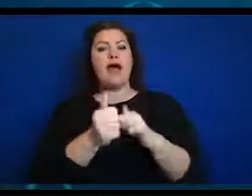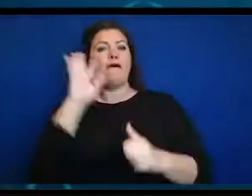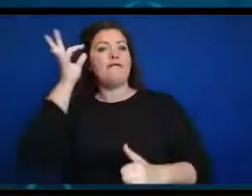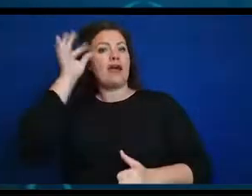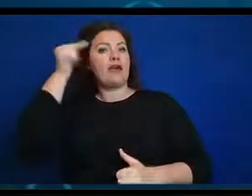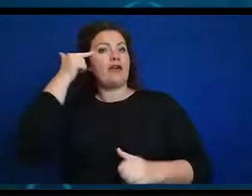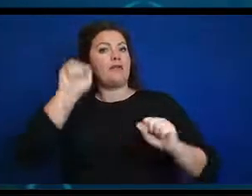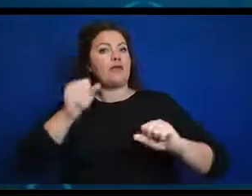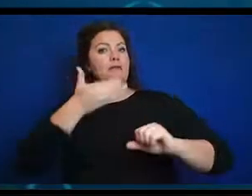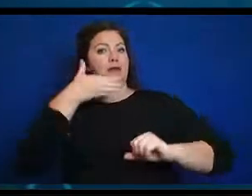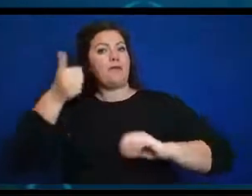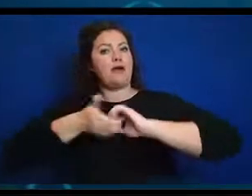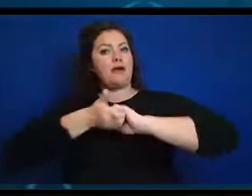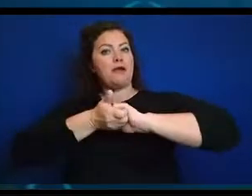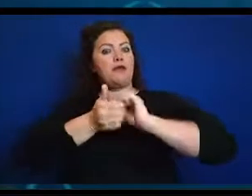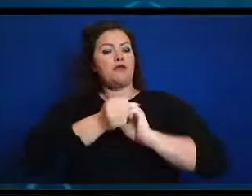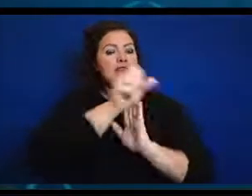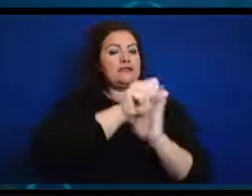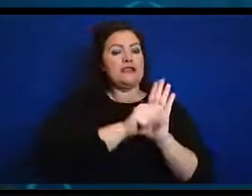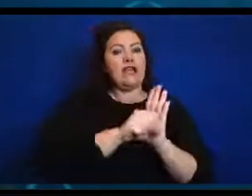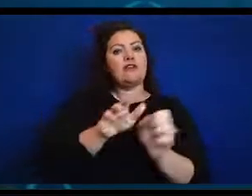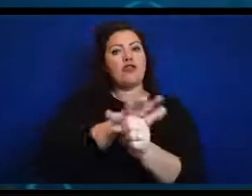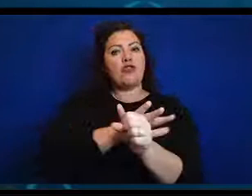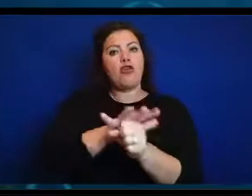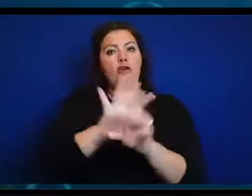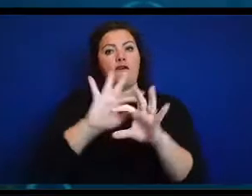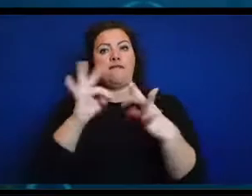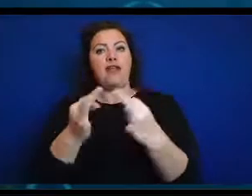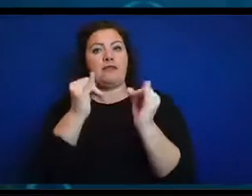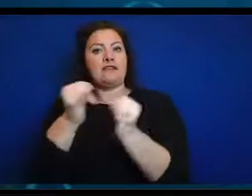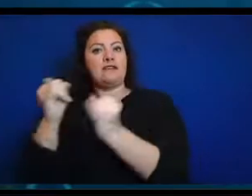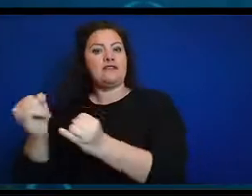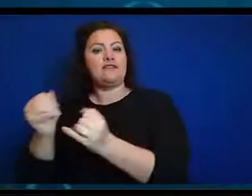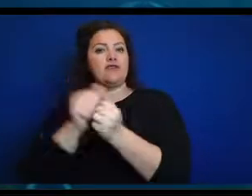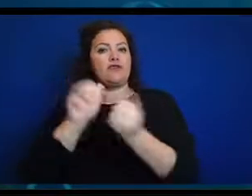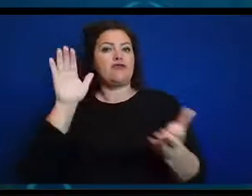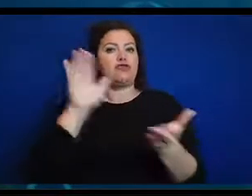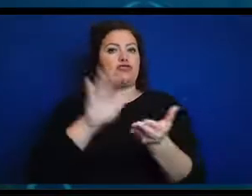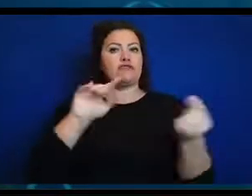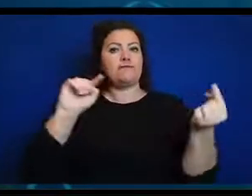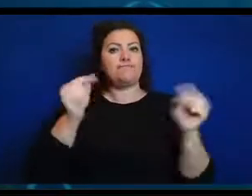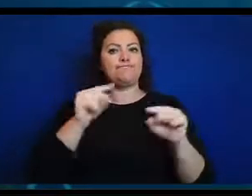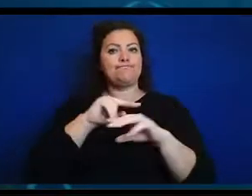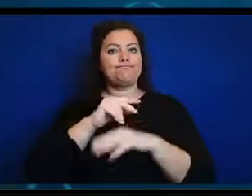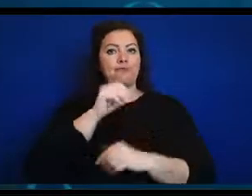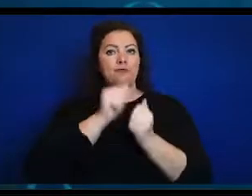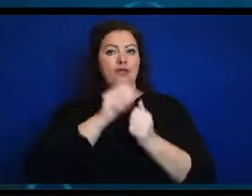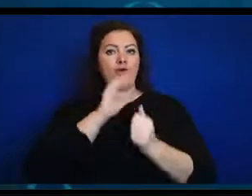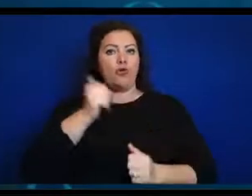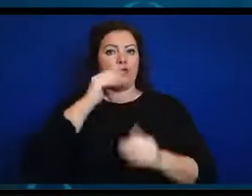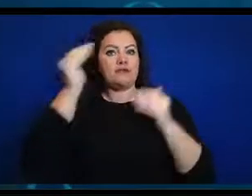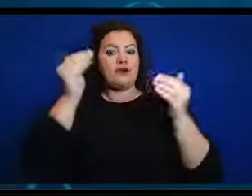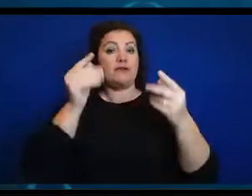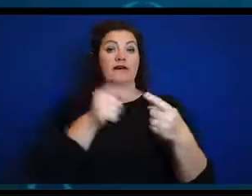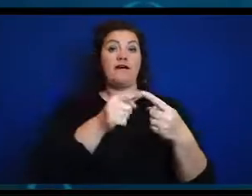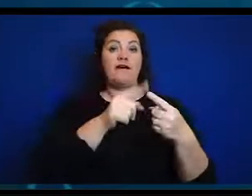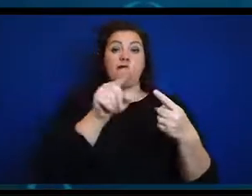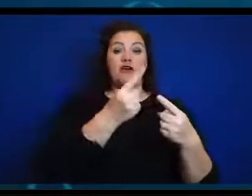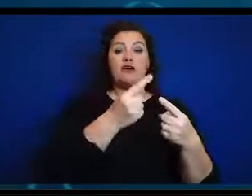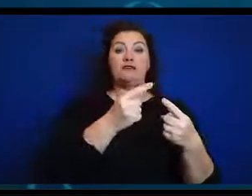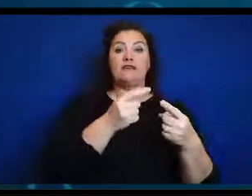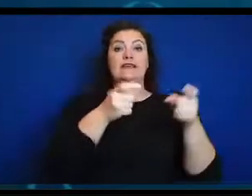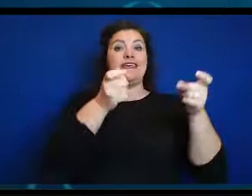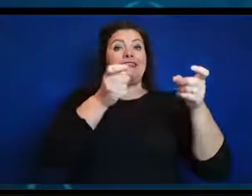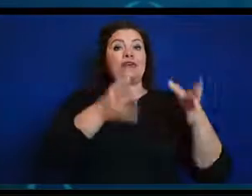states, localities, families, and individuals in reducing older adult injuries in the home setting. First, the administration should